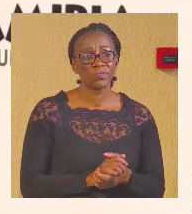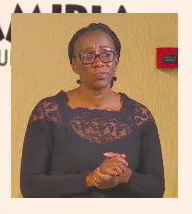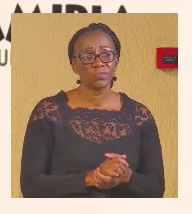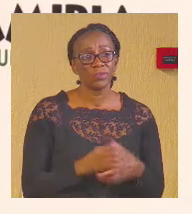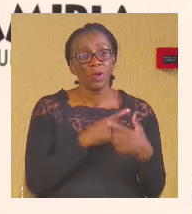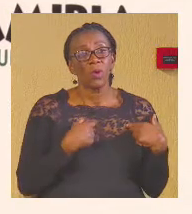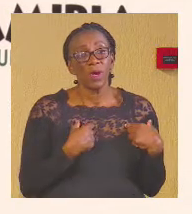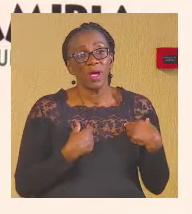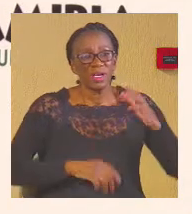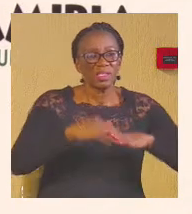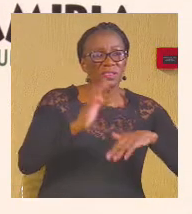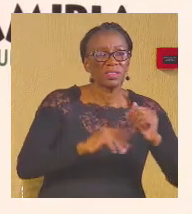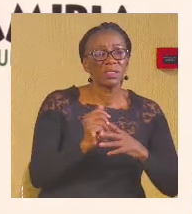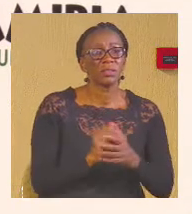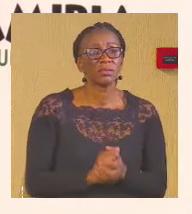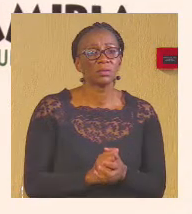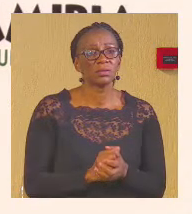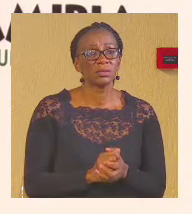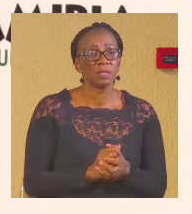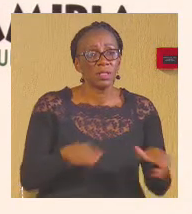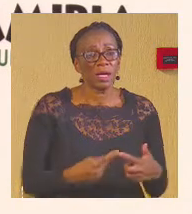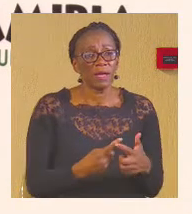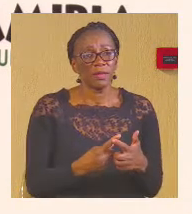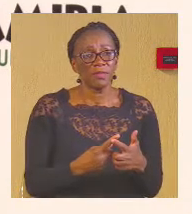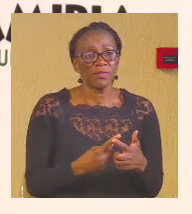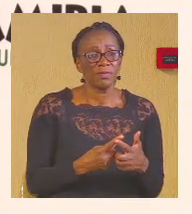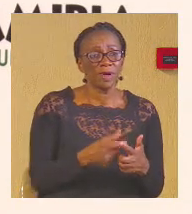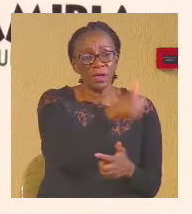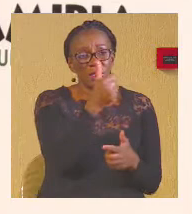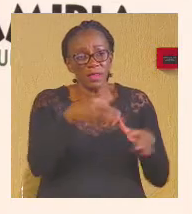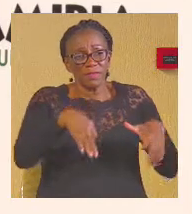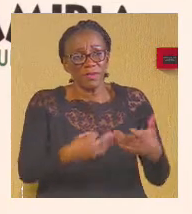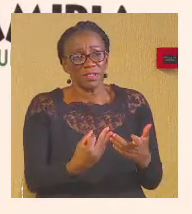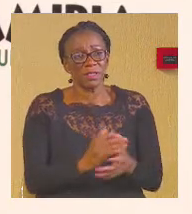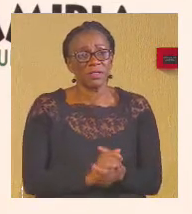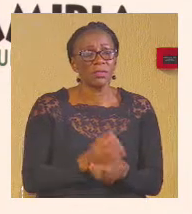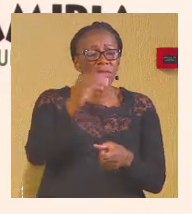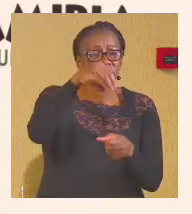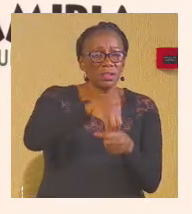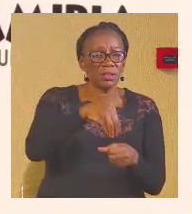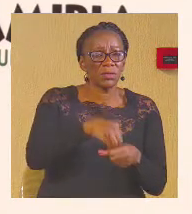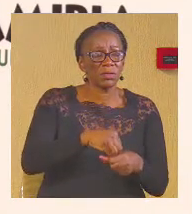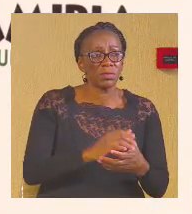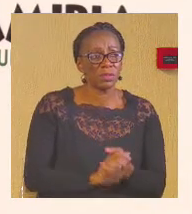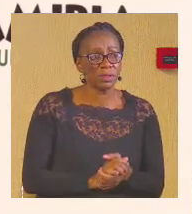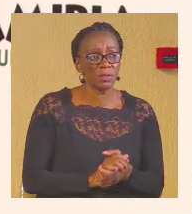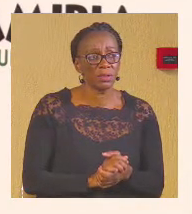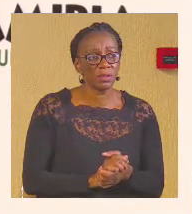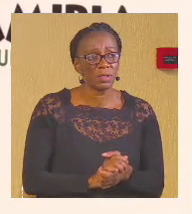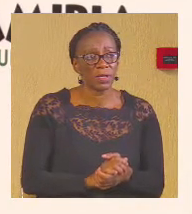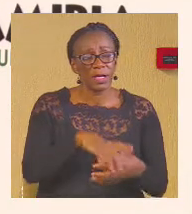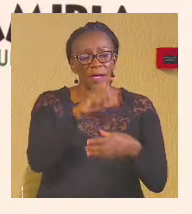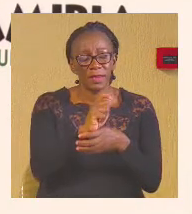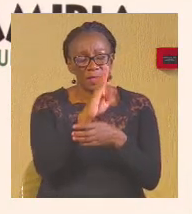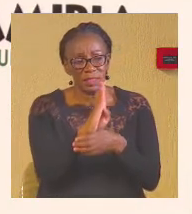have built other facilities as well, including what we are going to do with the TB ward in